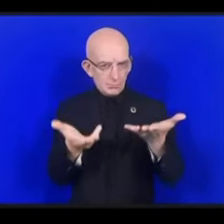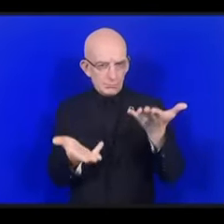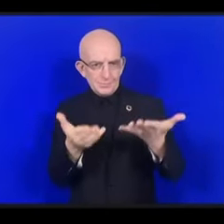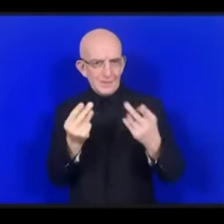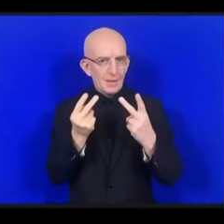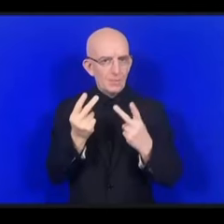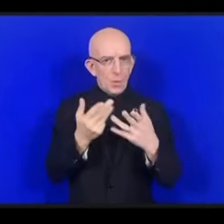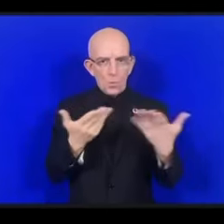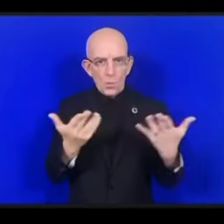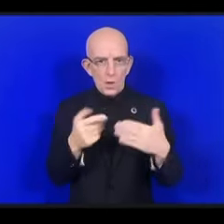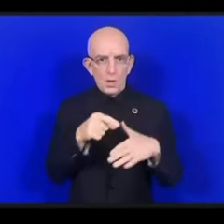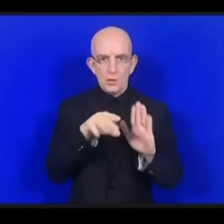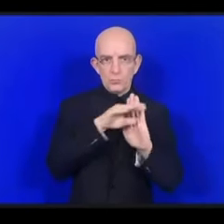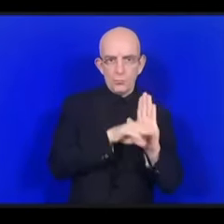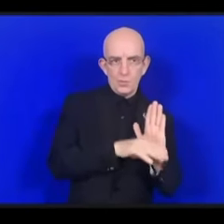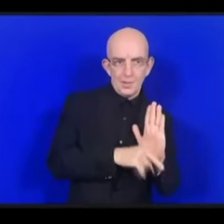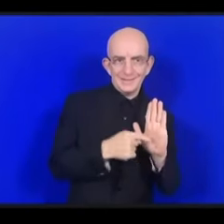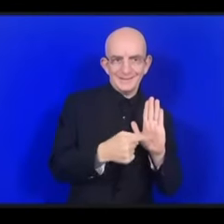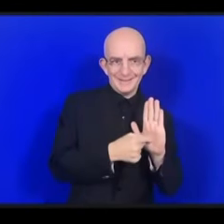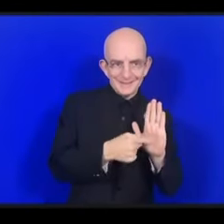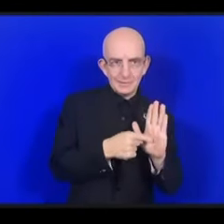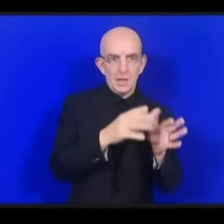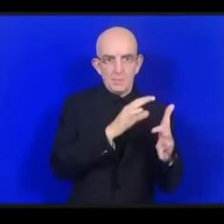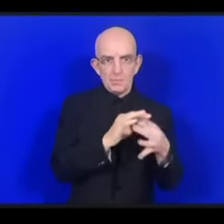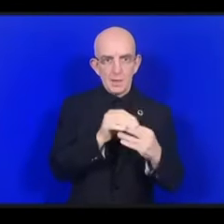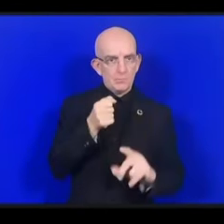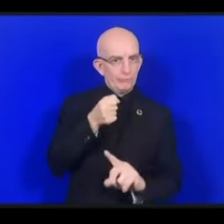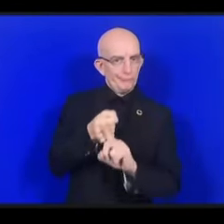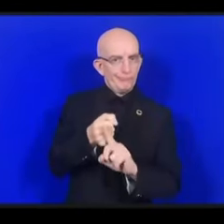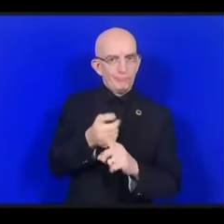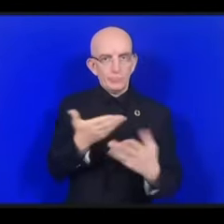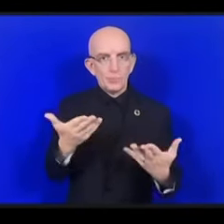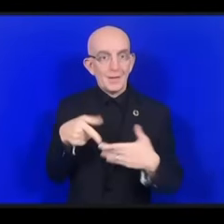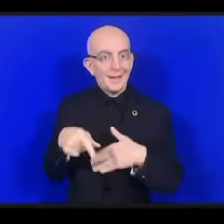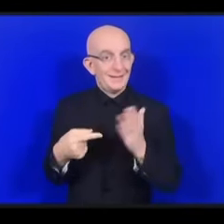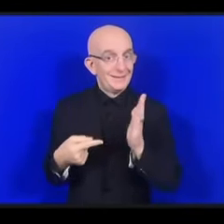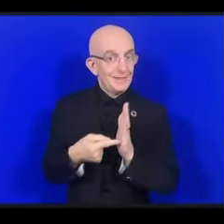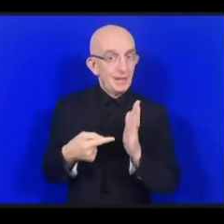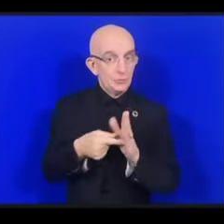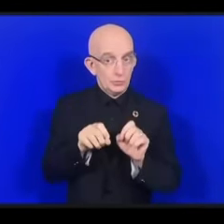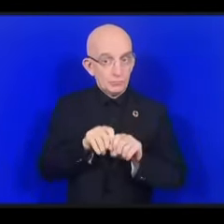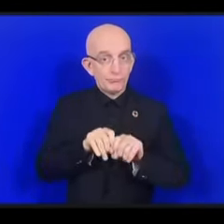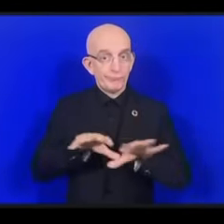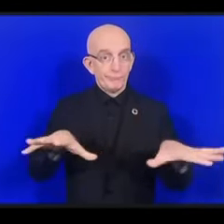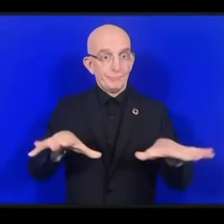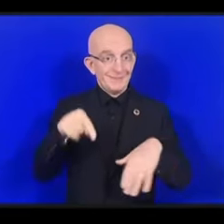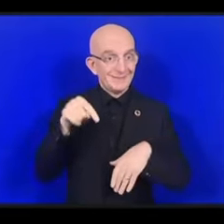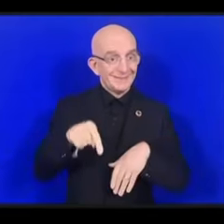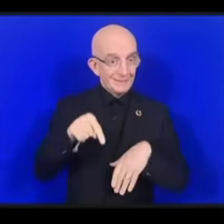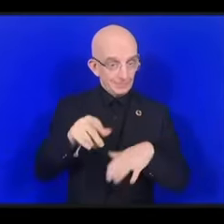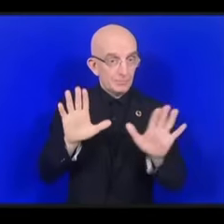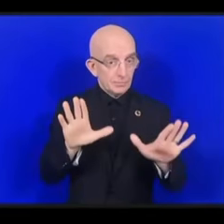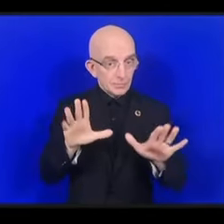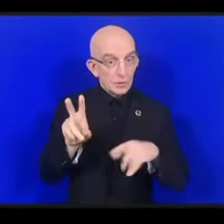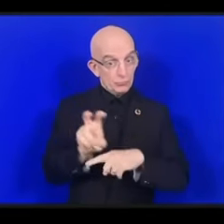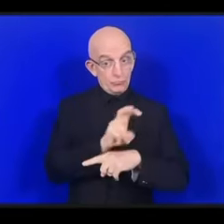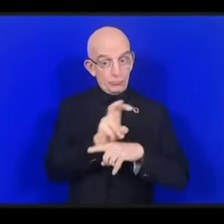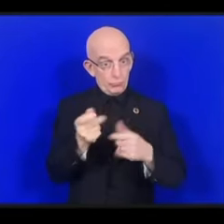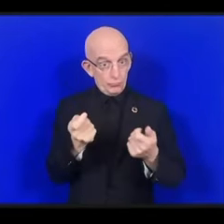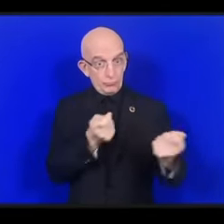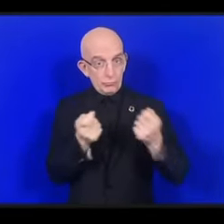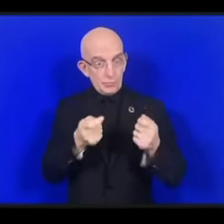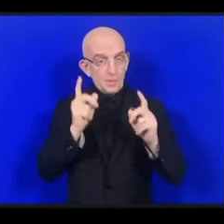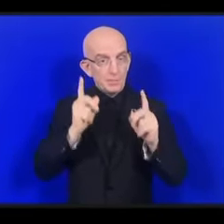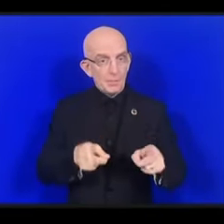of new technological developments. That balance must be created. As such, parliamentarians represent